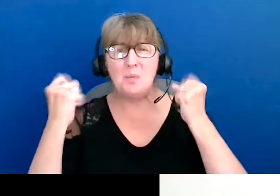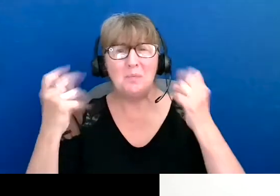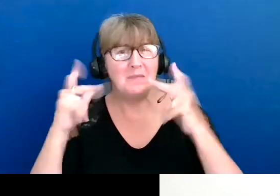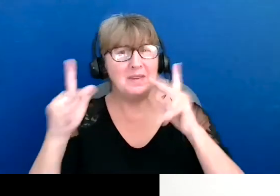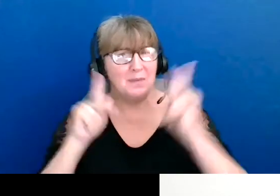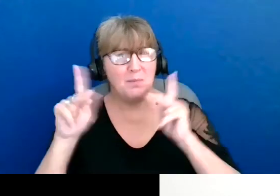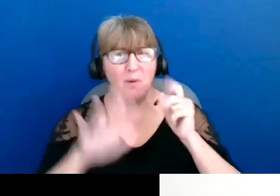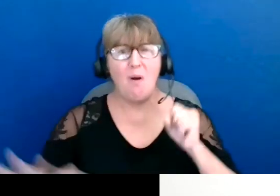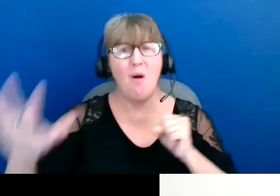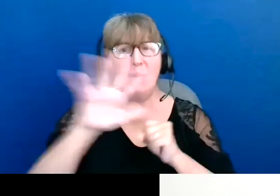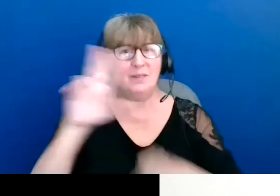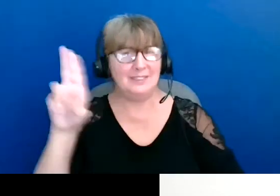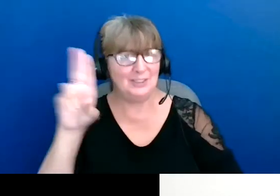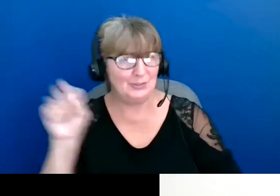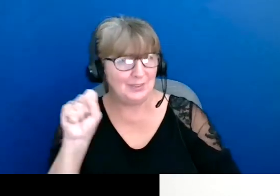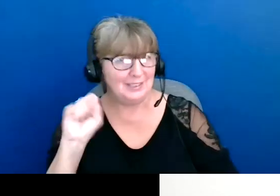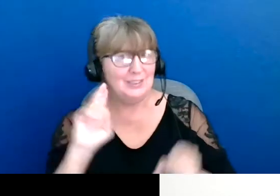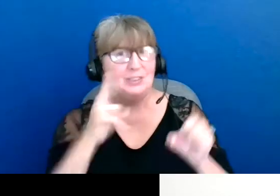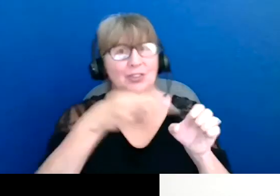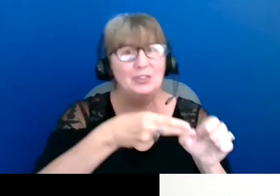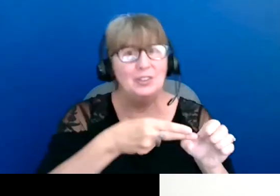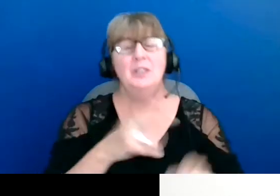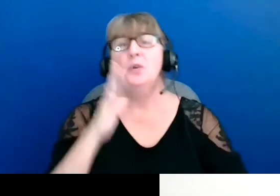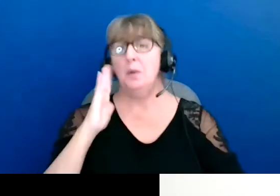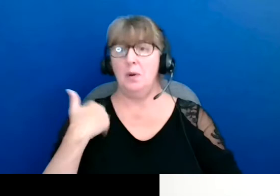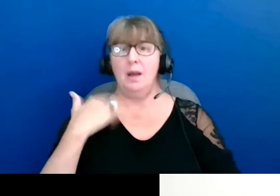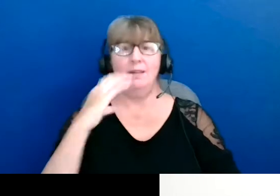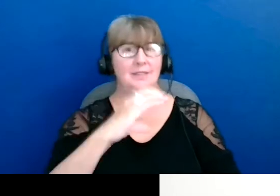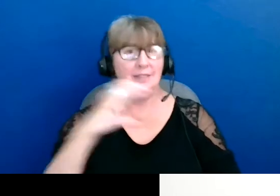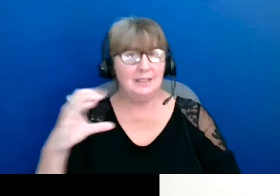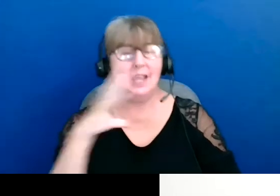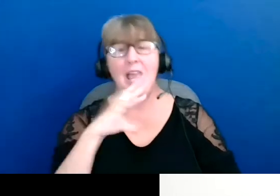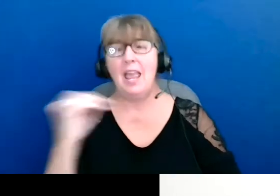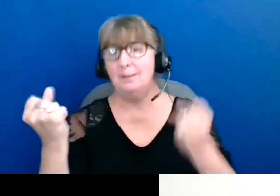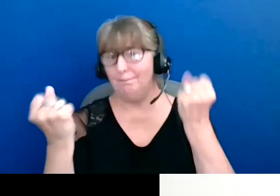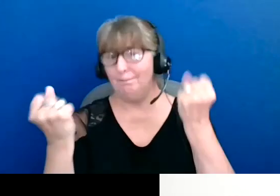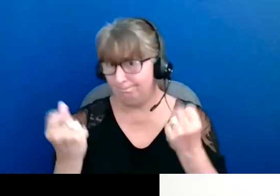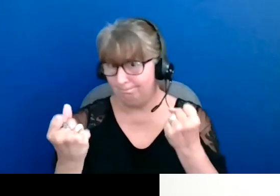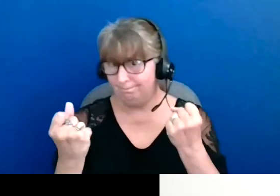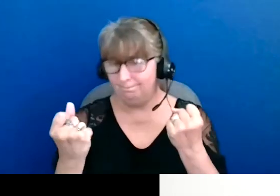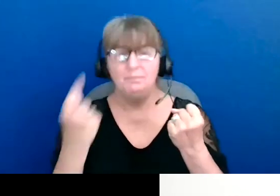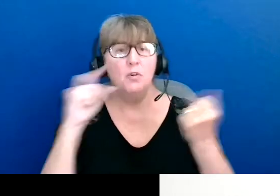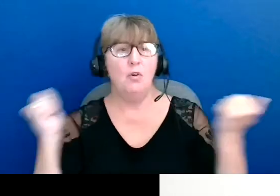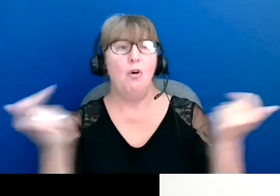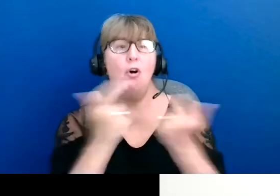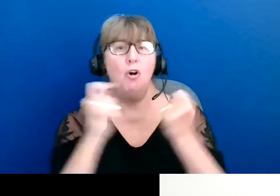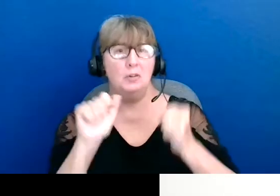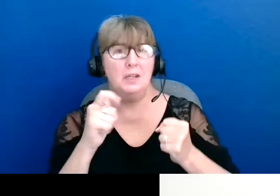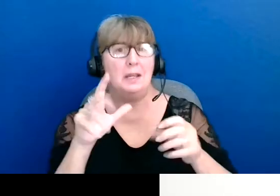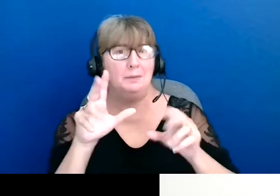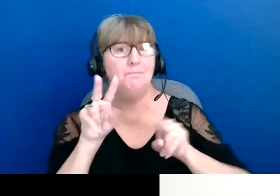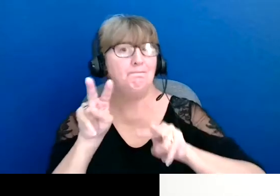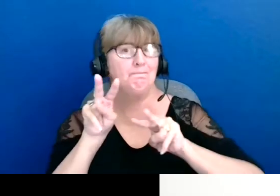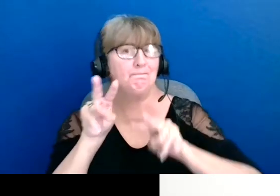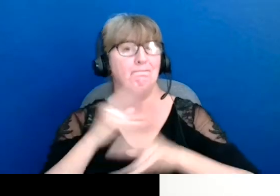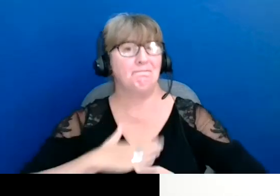closed captioned and also translated into sign language for accessibility. So the closed captioning will be available at the bottom